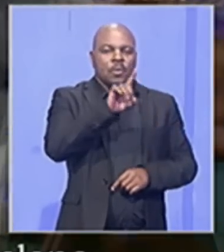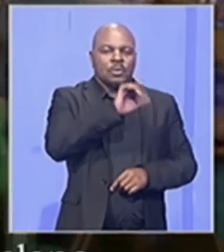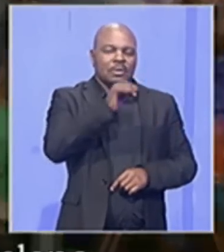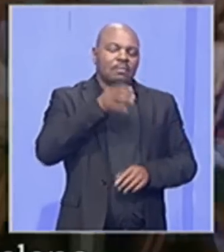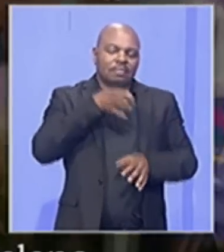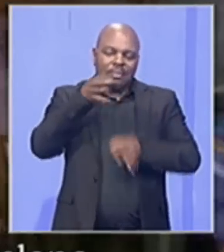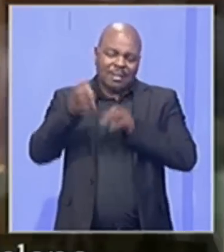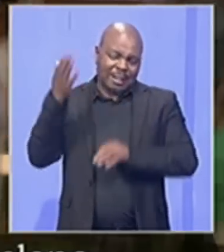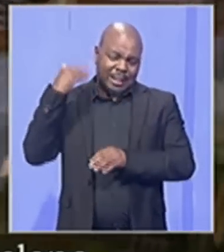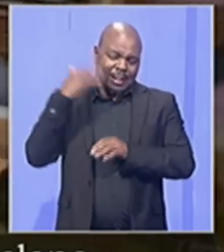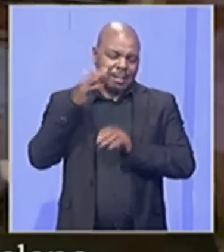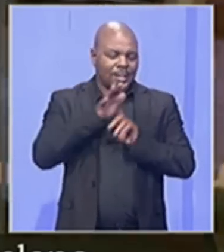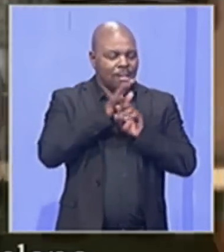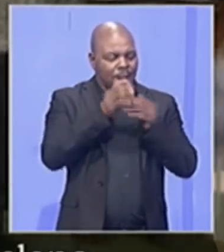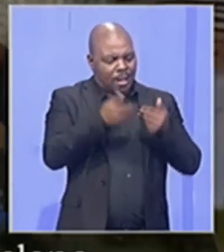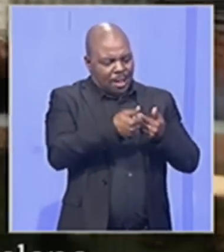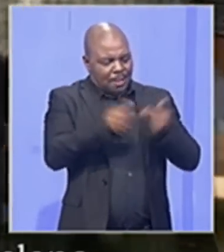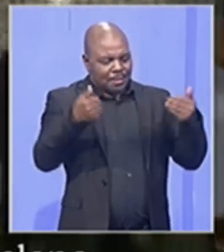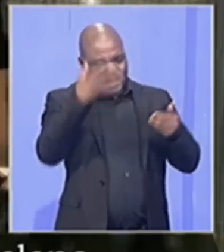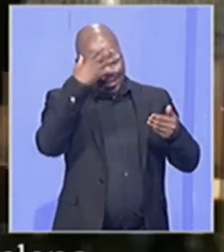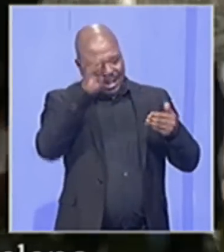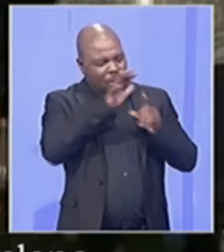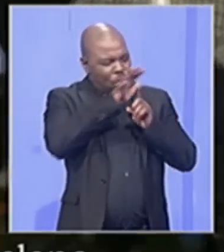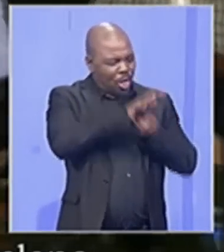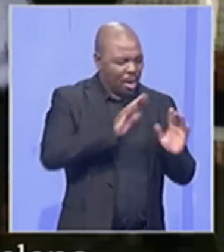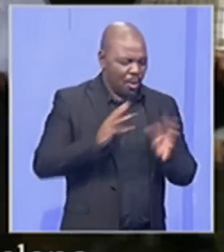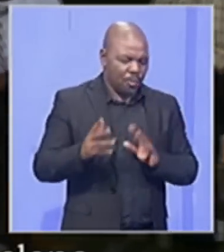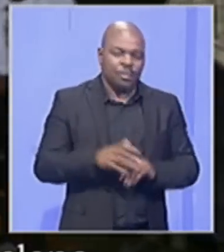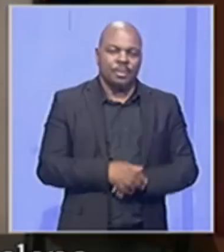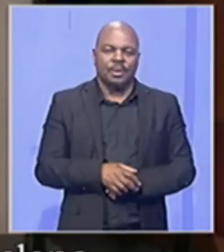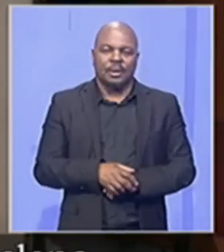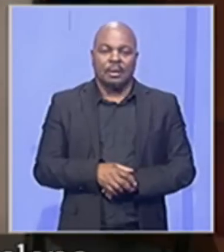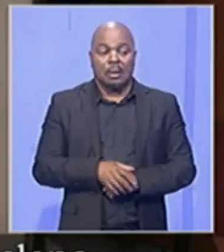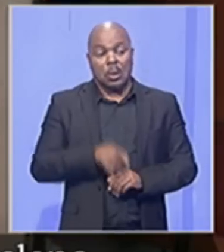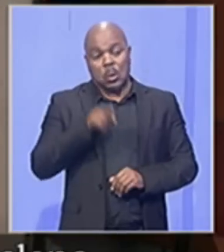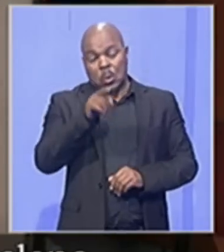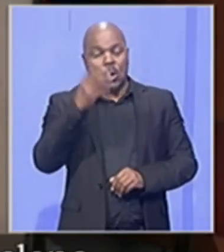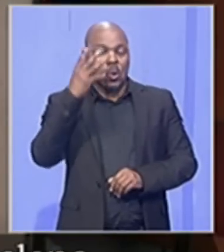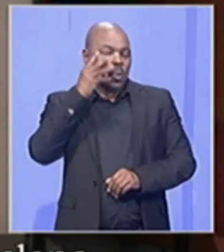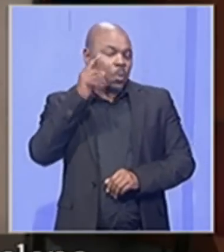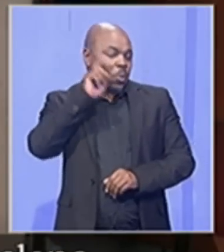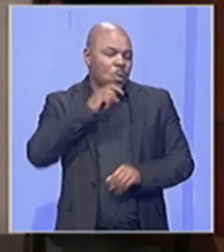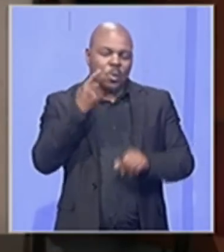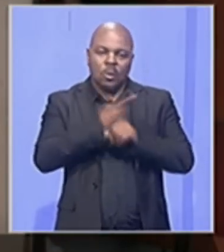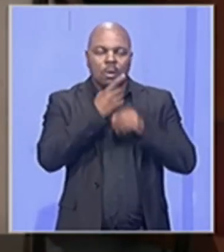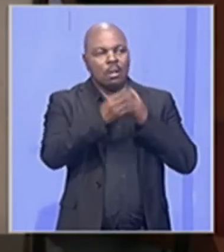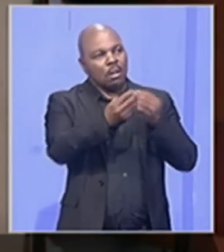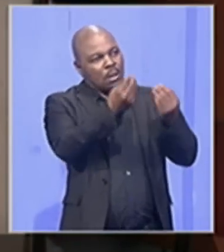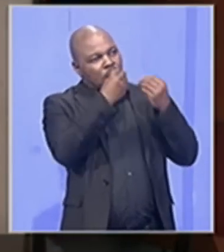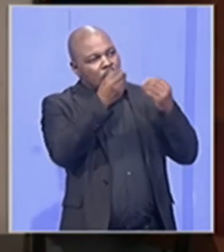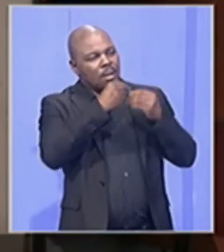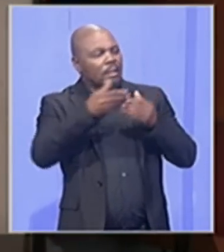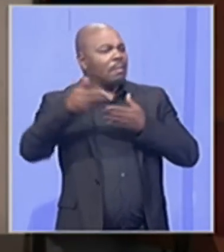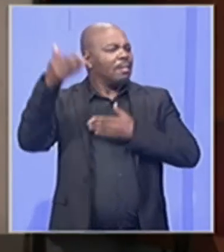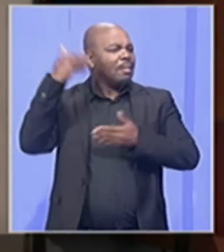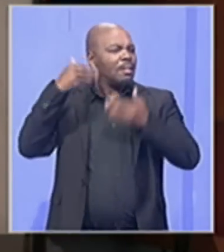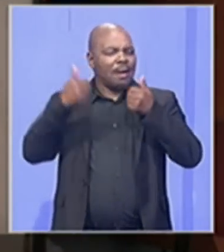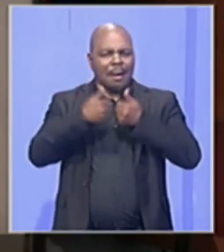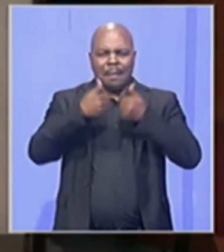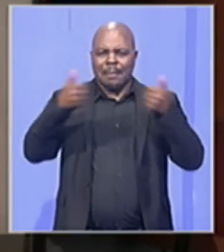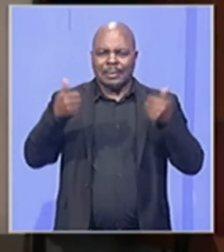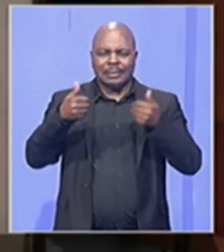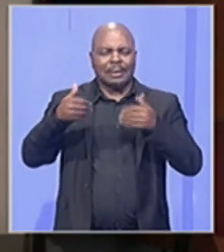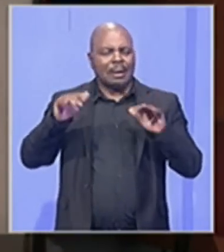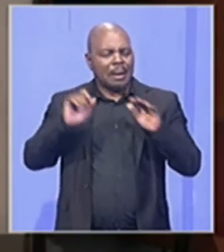wa kgatello. He always tells us about the apartheid history. He always tells us the same